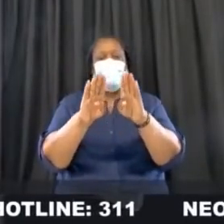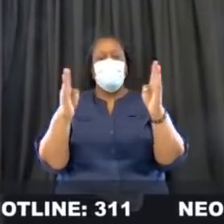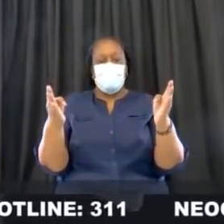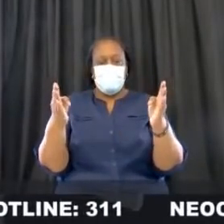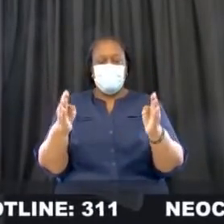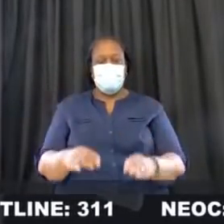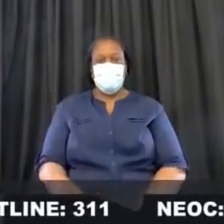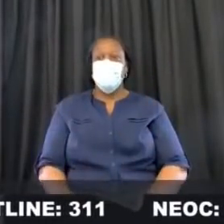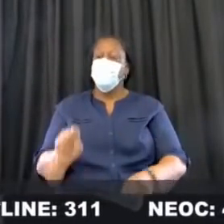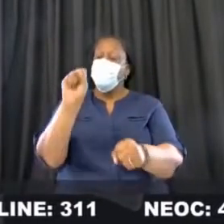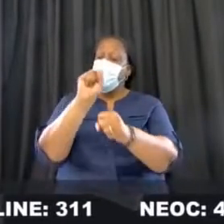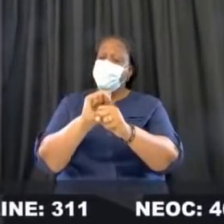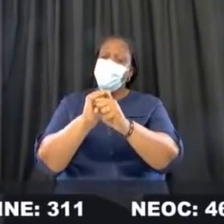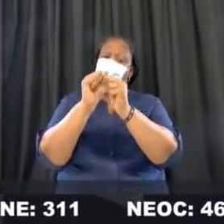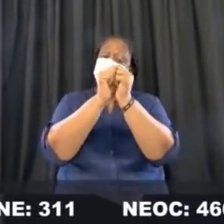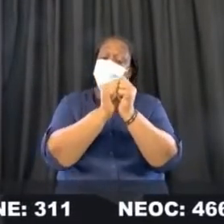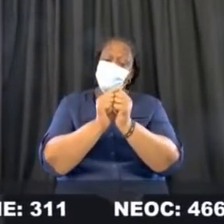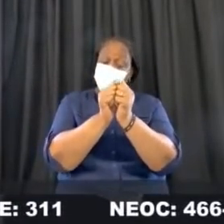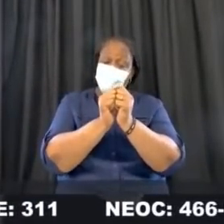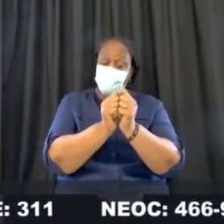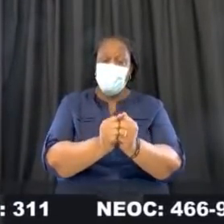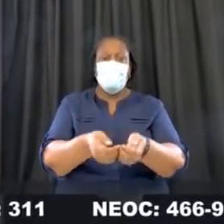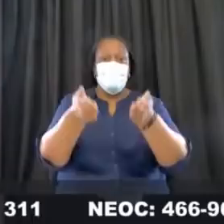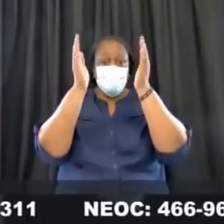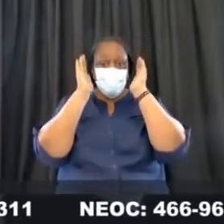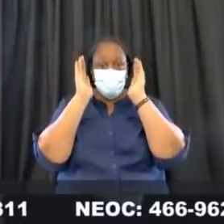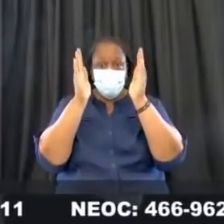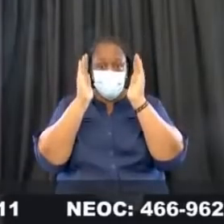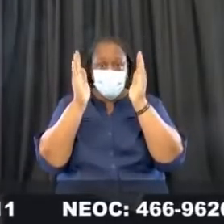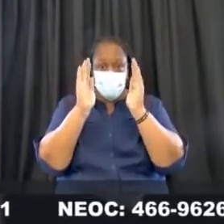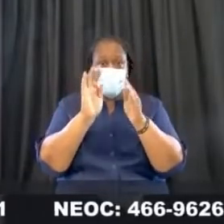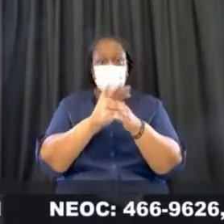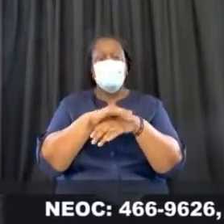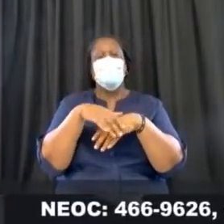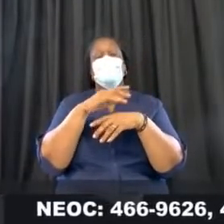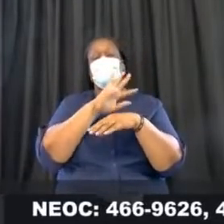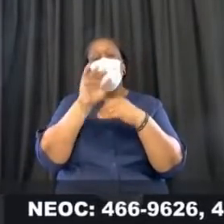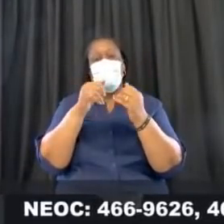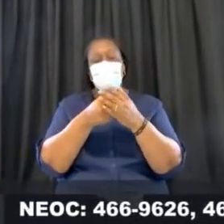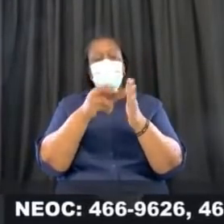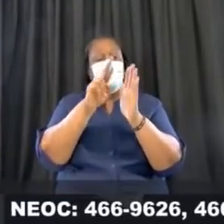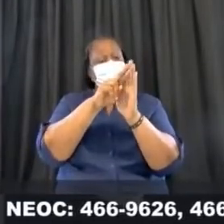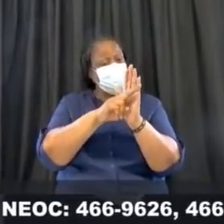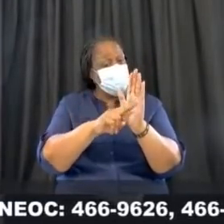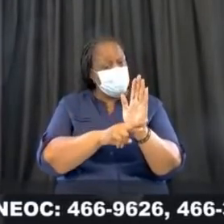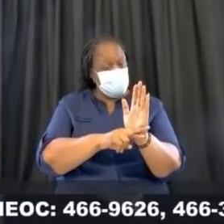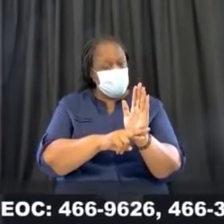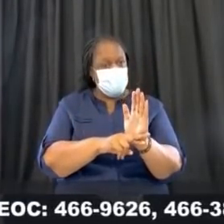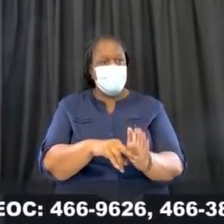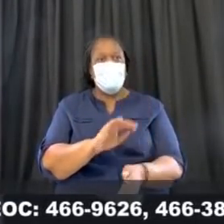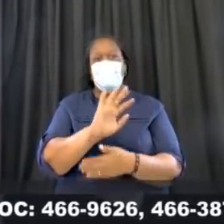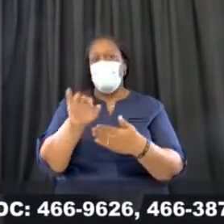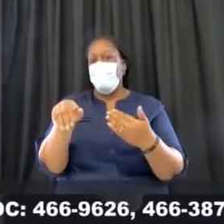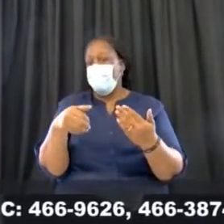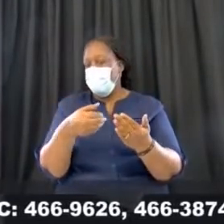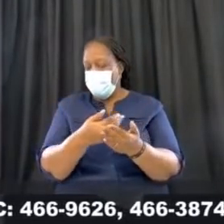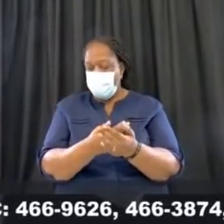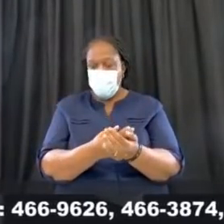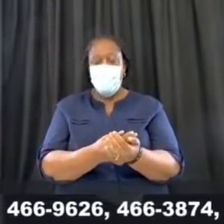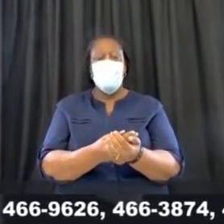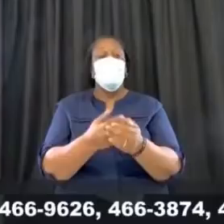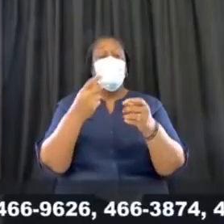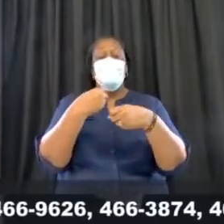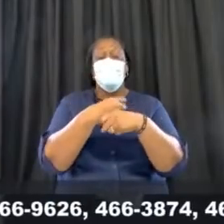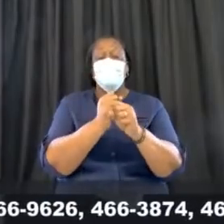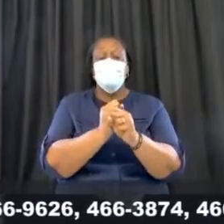Education, Ministry of Health, Security Forces, the National COVID-19 Task Force, on all stakeholders to ensure we